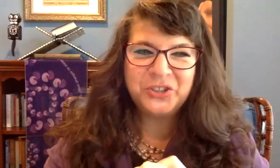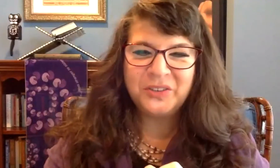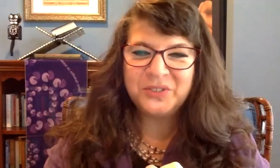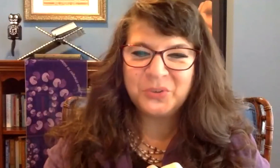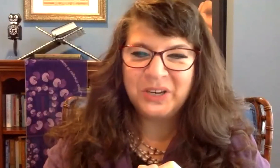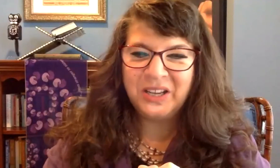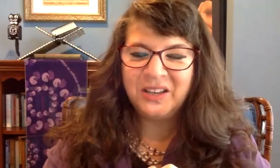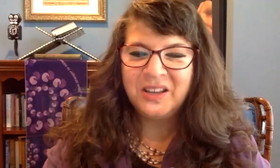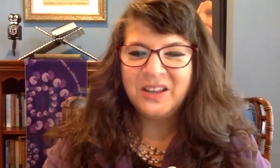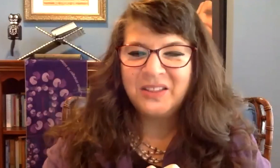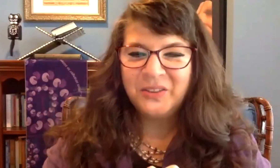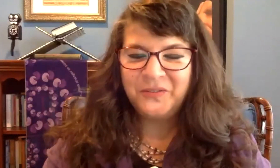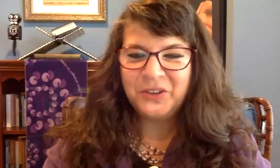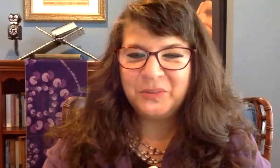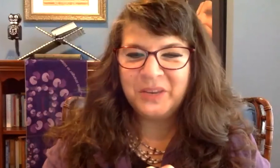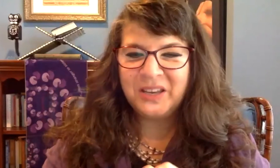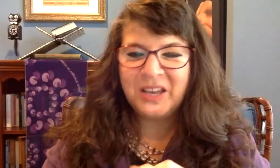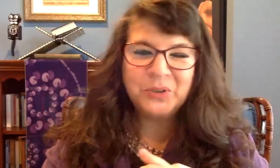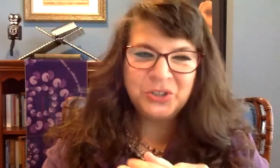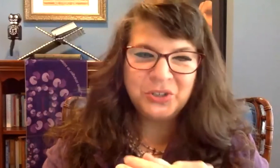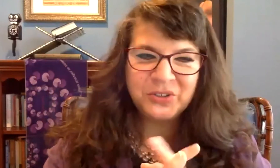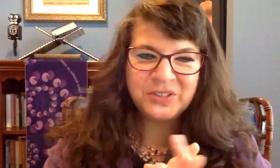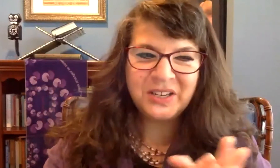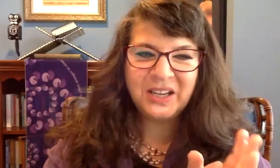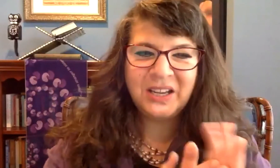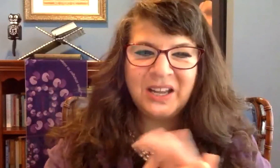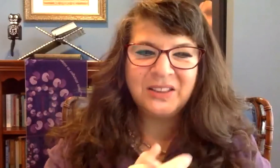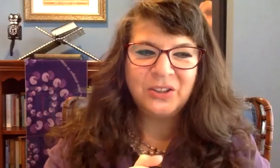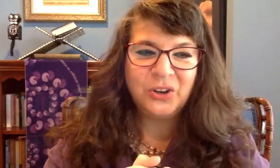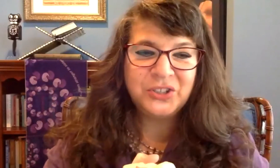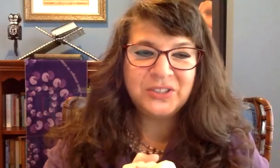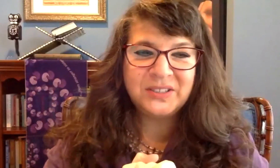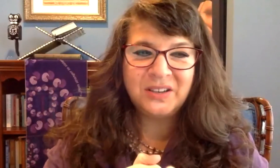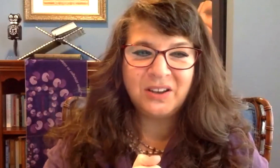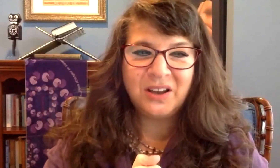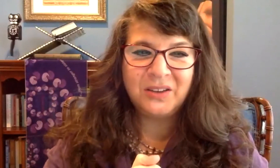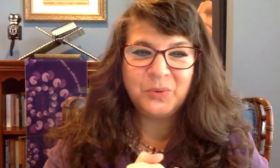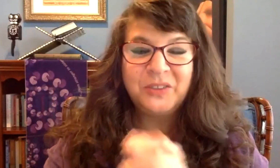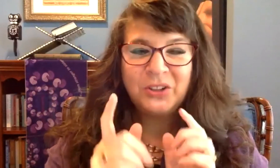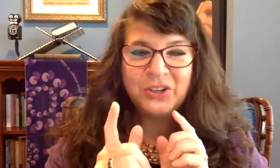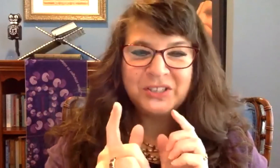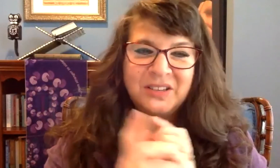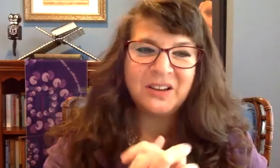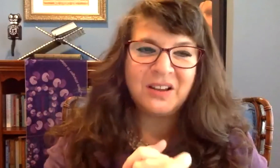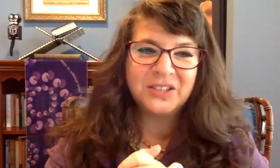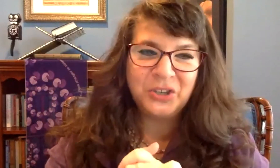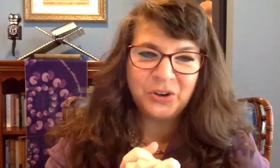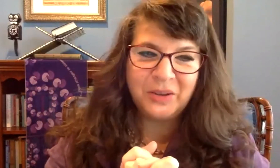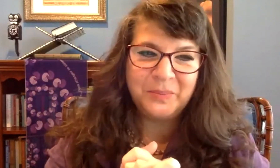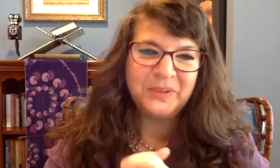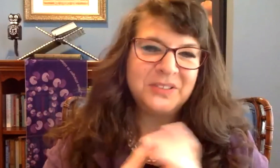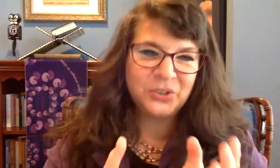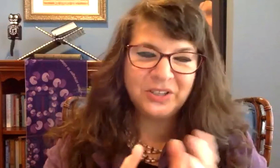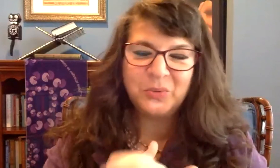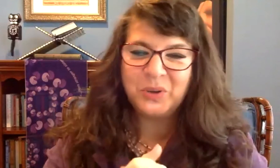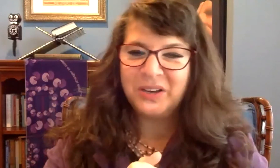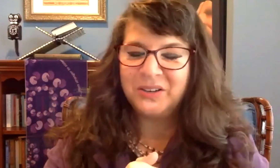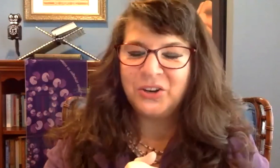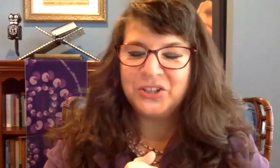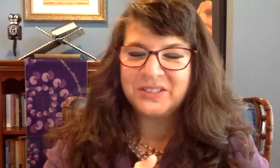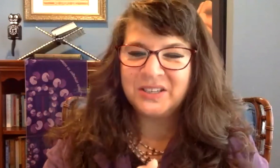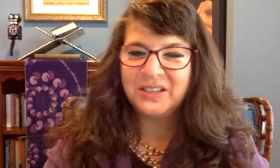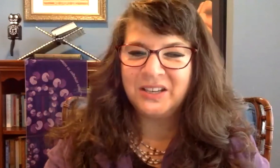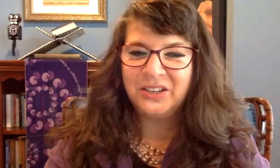the pleasure of screening the film at Cambridge University at the largest synagogue, one of the largest synagogues in Europe. It's certainly the